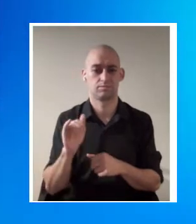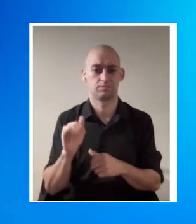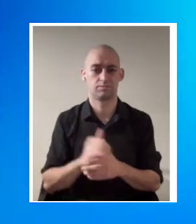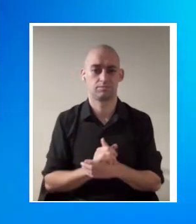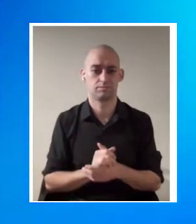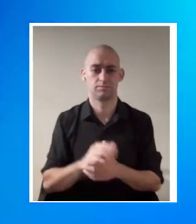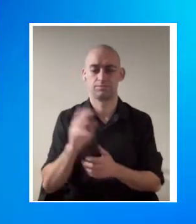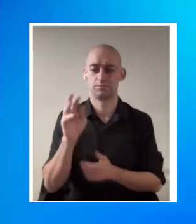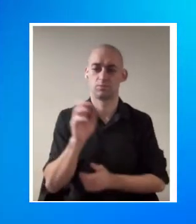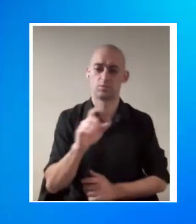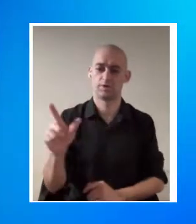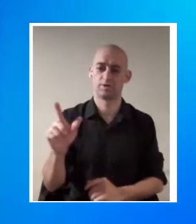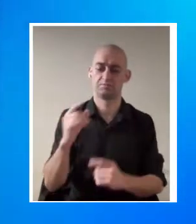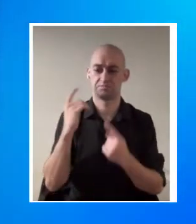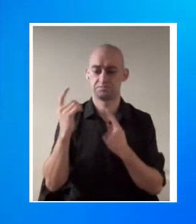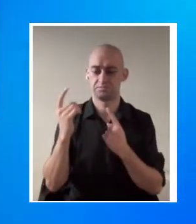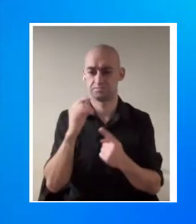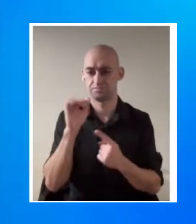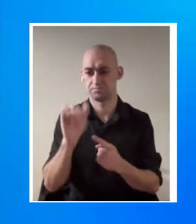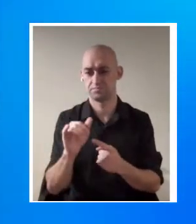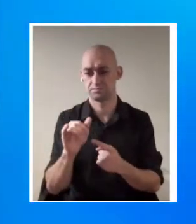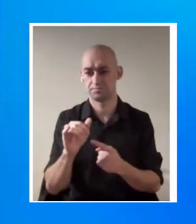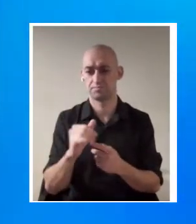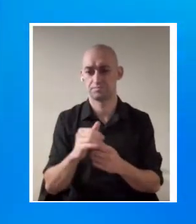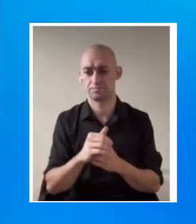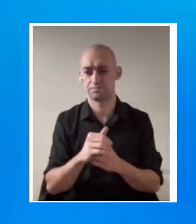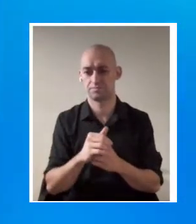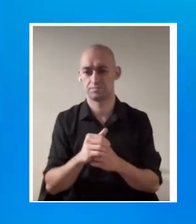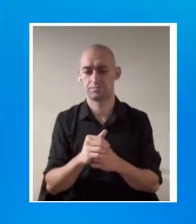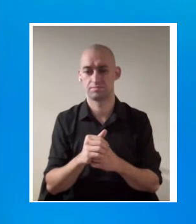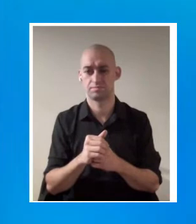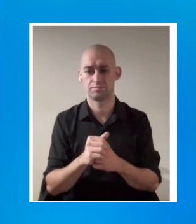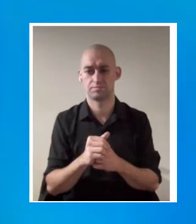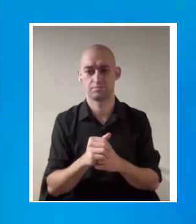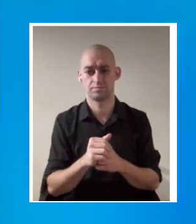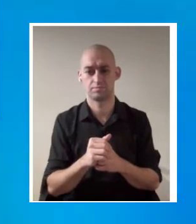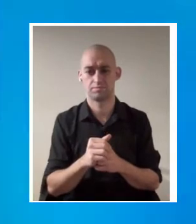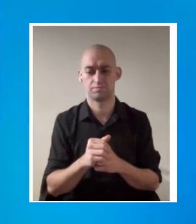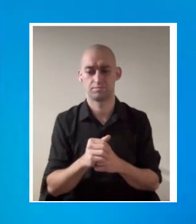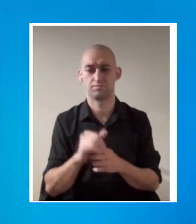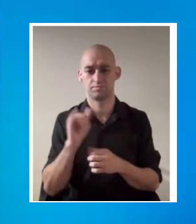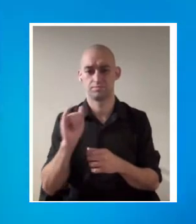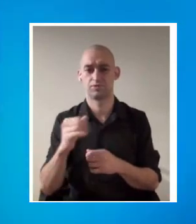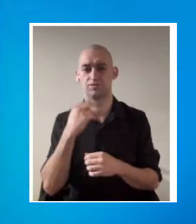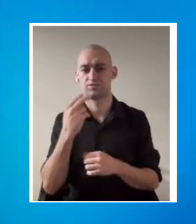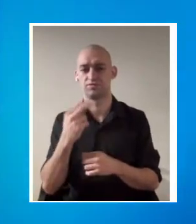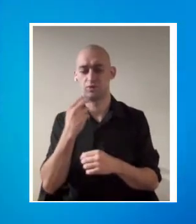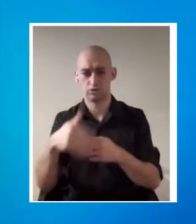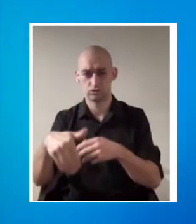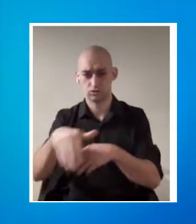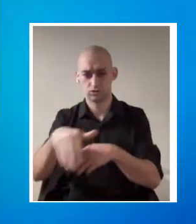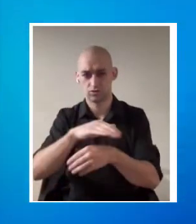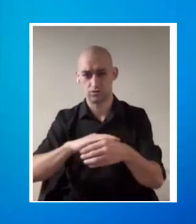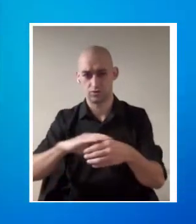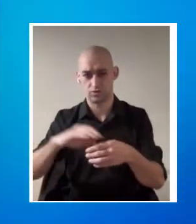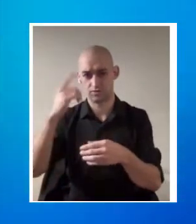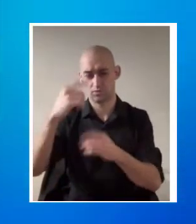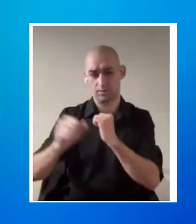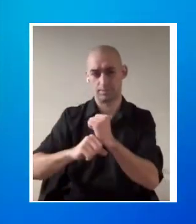Well, I do have somebody from Hollywood here wondering how they can hire all of you for voiceovers and for commercials.